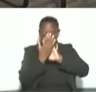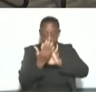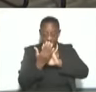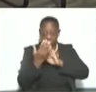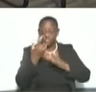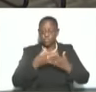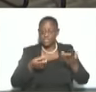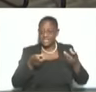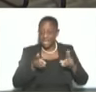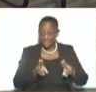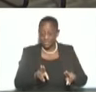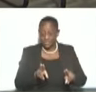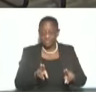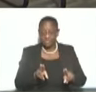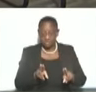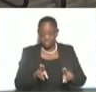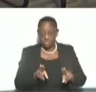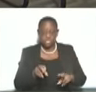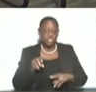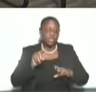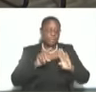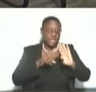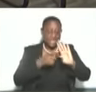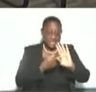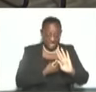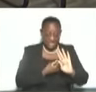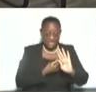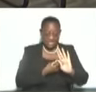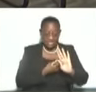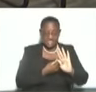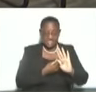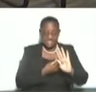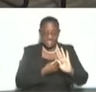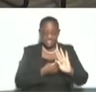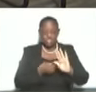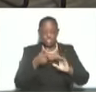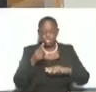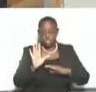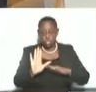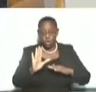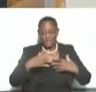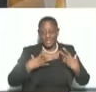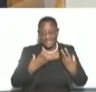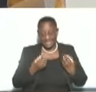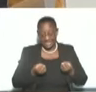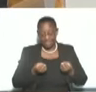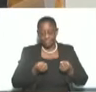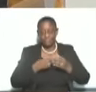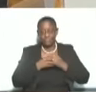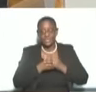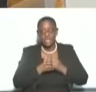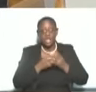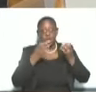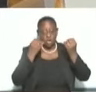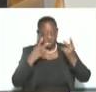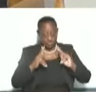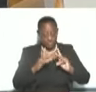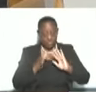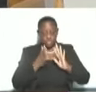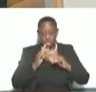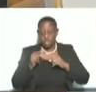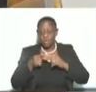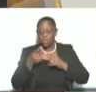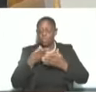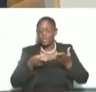what happened to you, it's the beginning of your inner healing. A number of victims share their stories